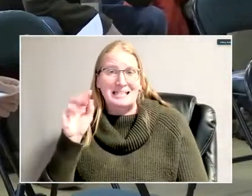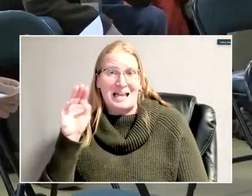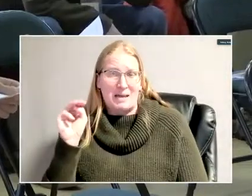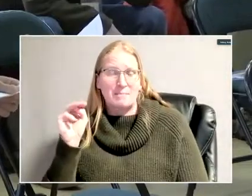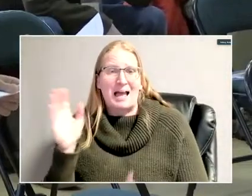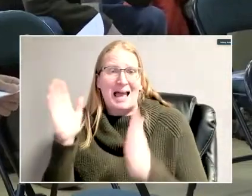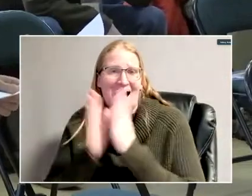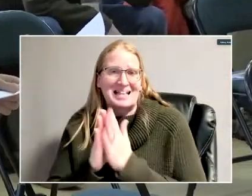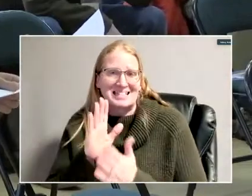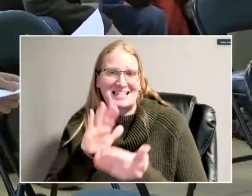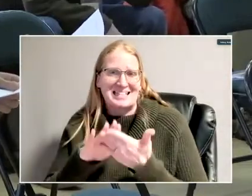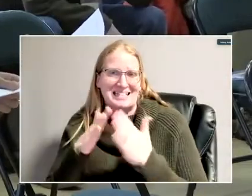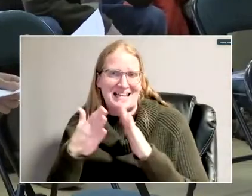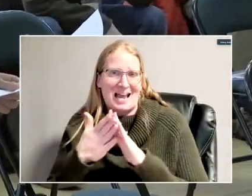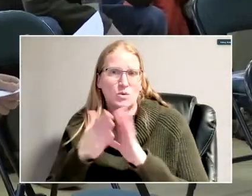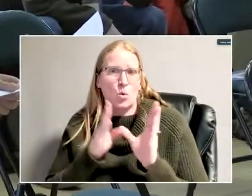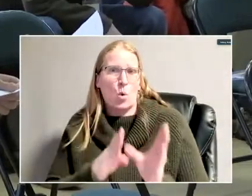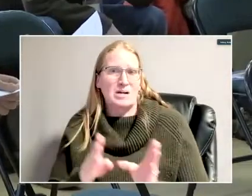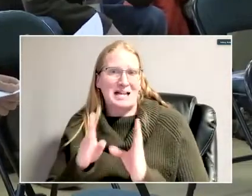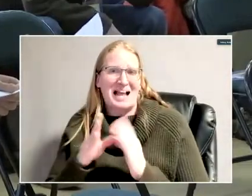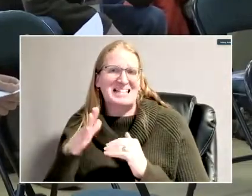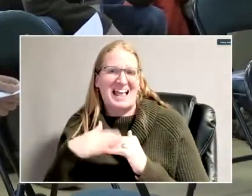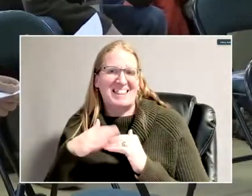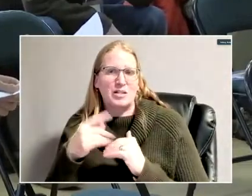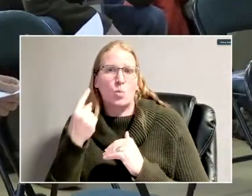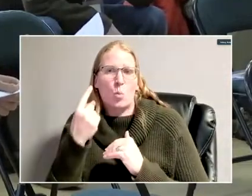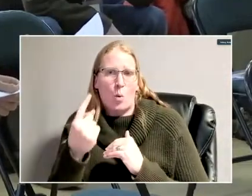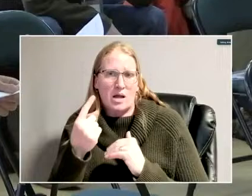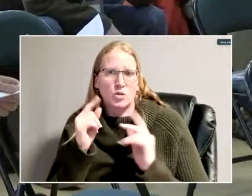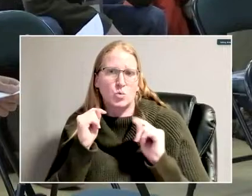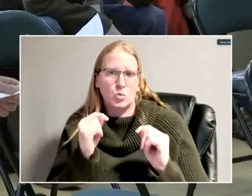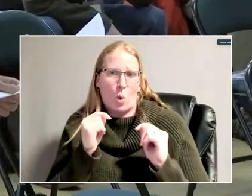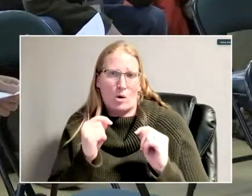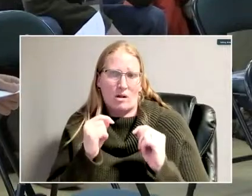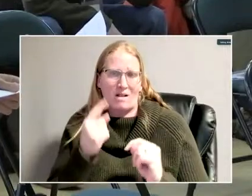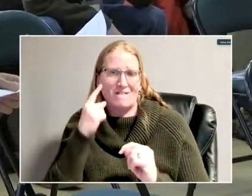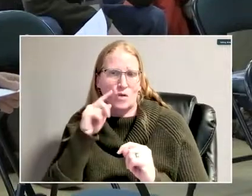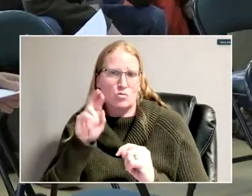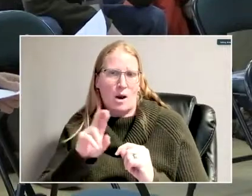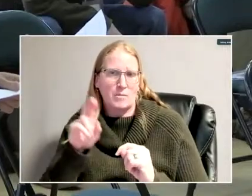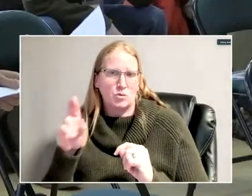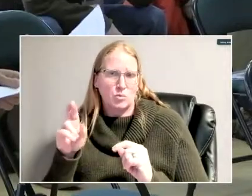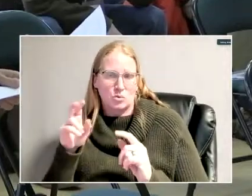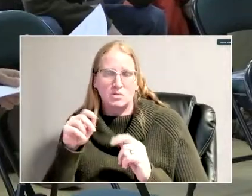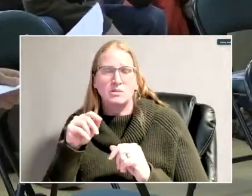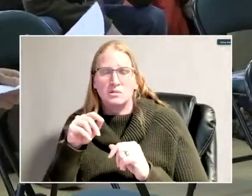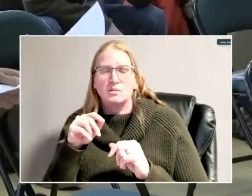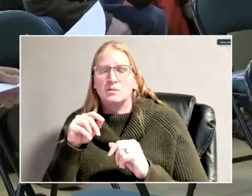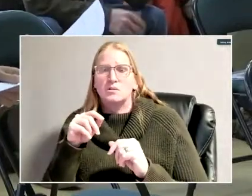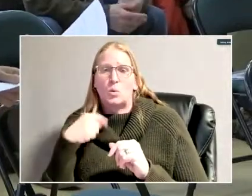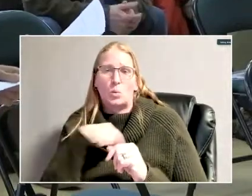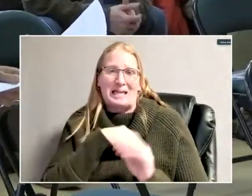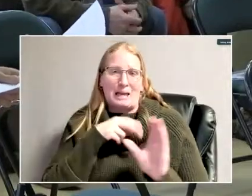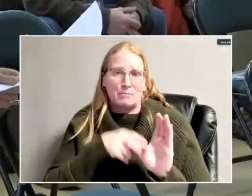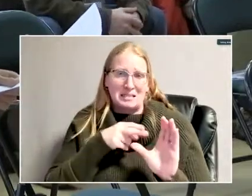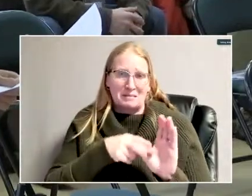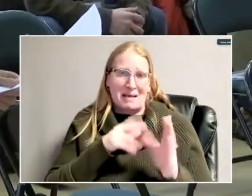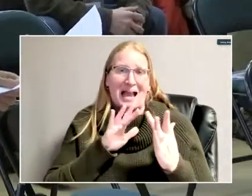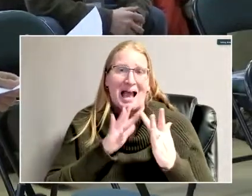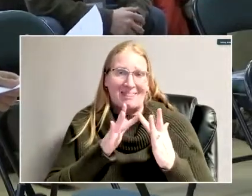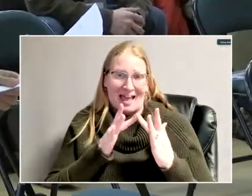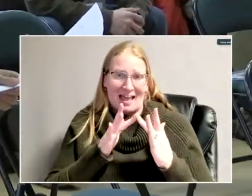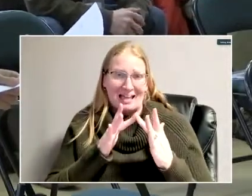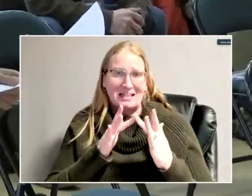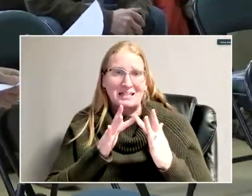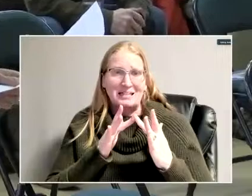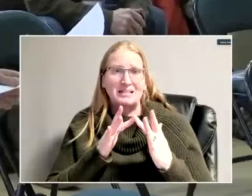tutorial ahead of next year's town meeting that people can participate in online uh in and that people can participate in